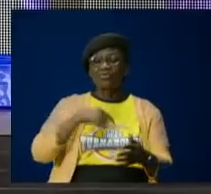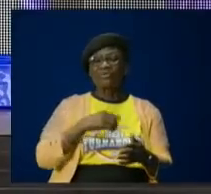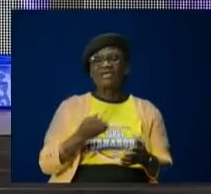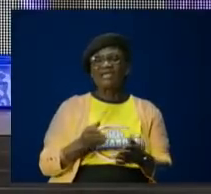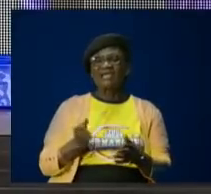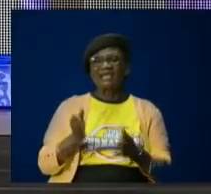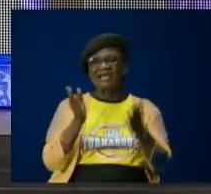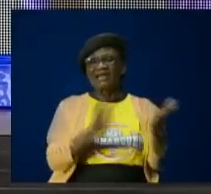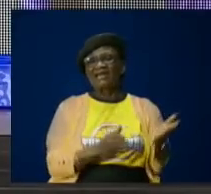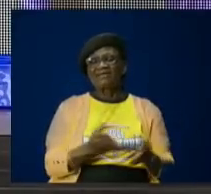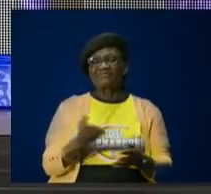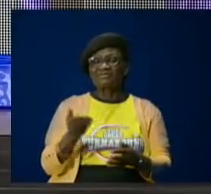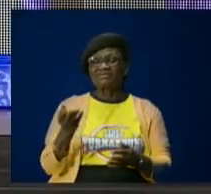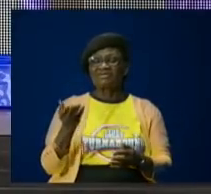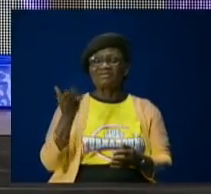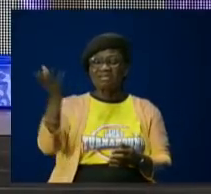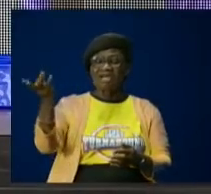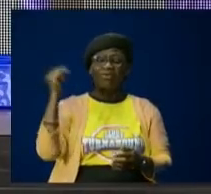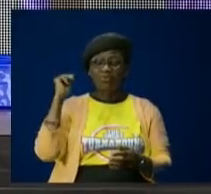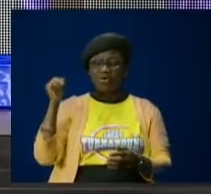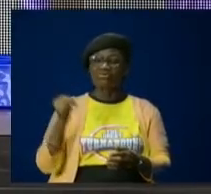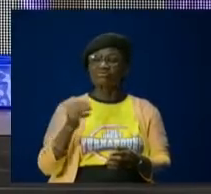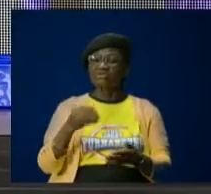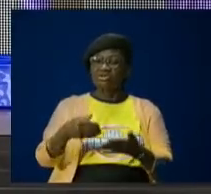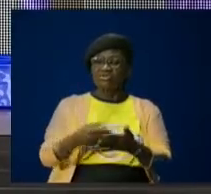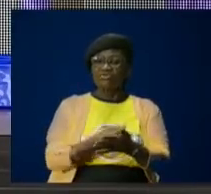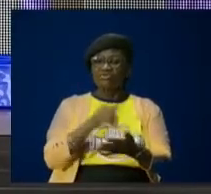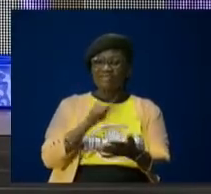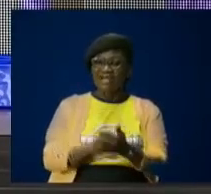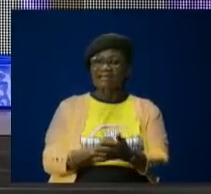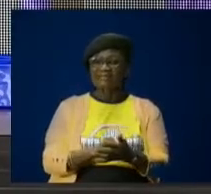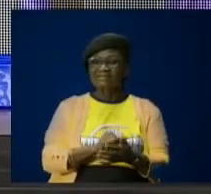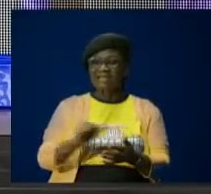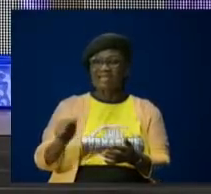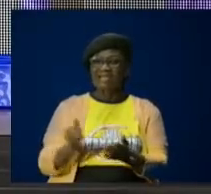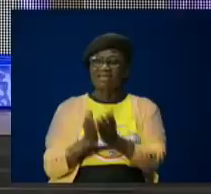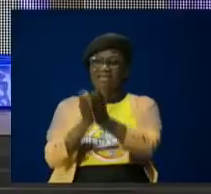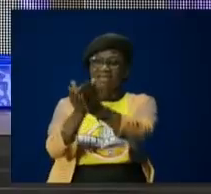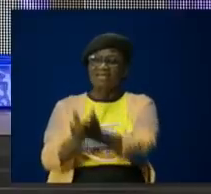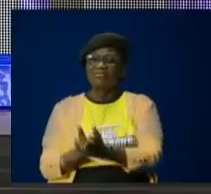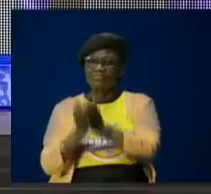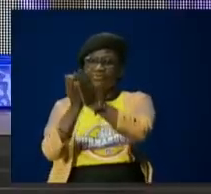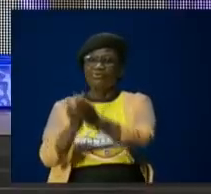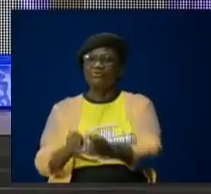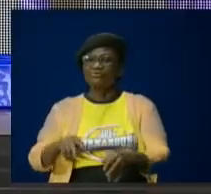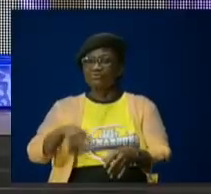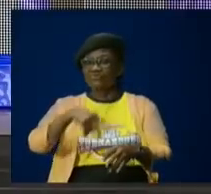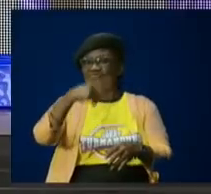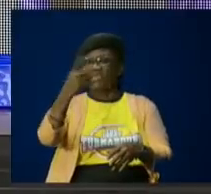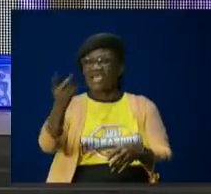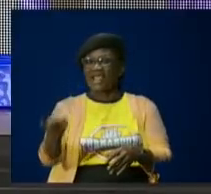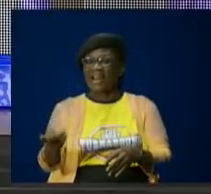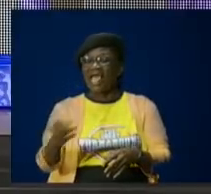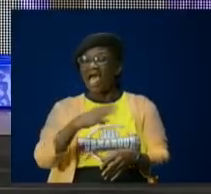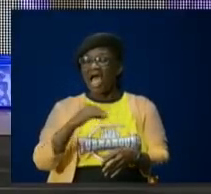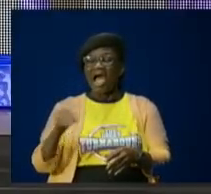boat capsized. In those days, you have to go by this speedboat, and that some people